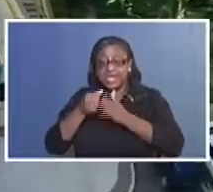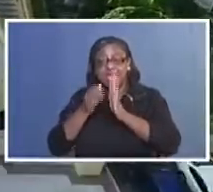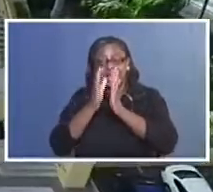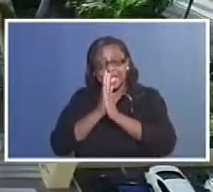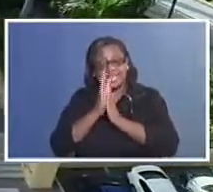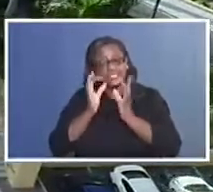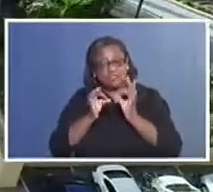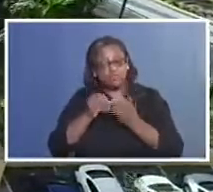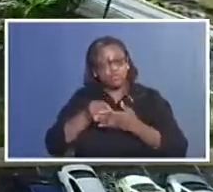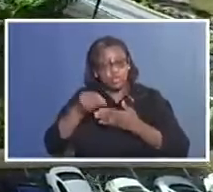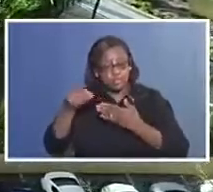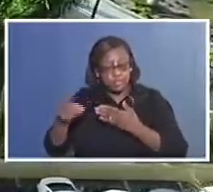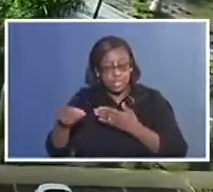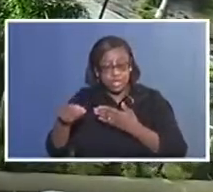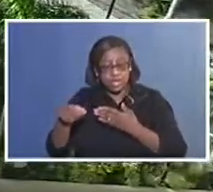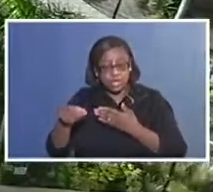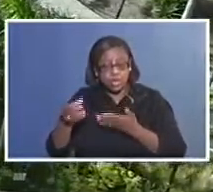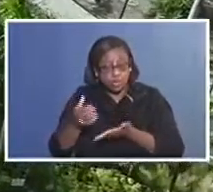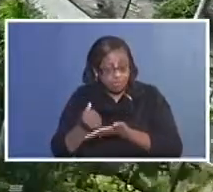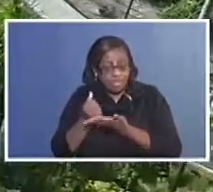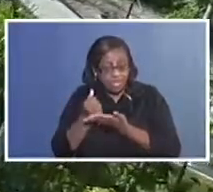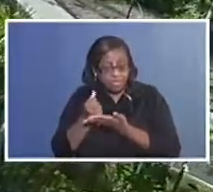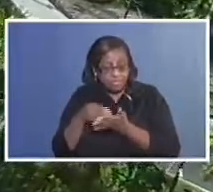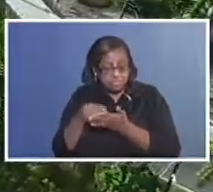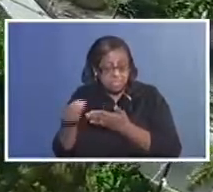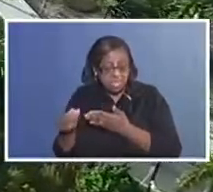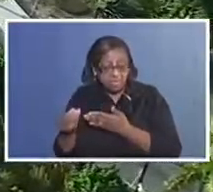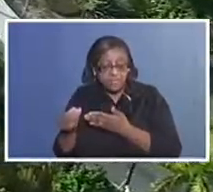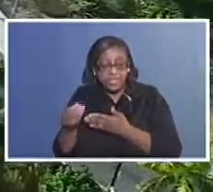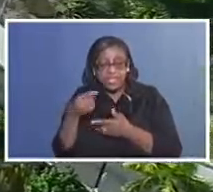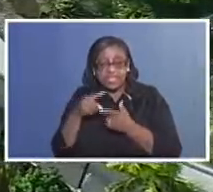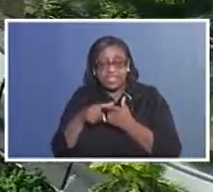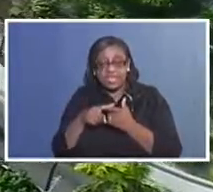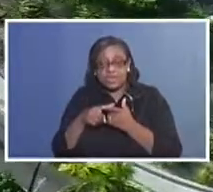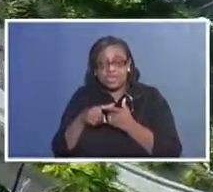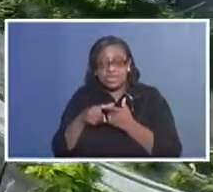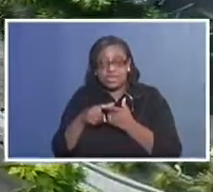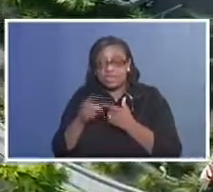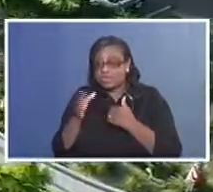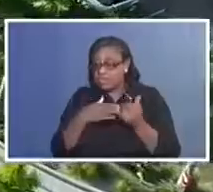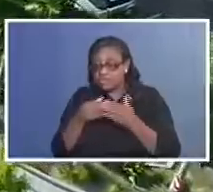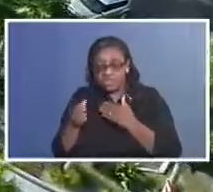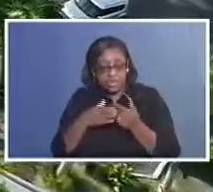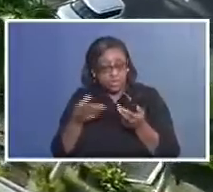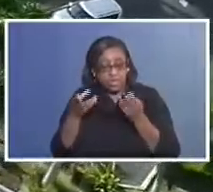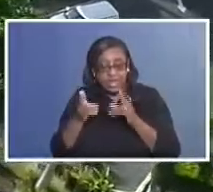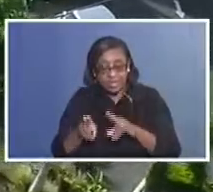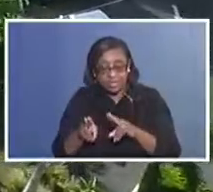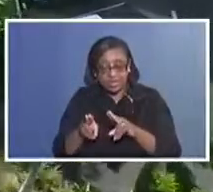are able to pay or make a contribution. The PHA stresses that whatever the response, patients are treated, and